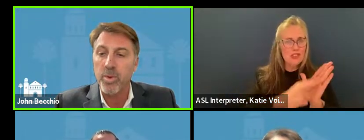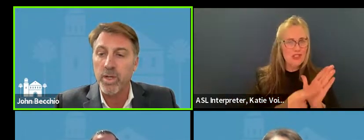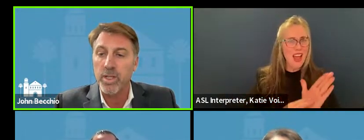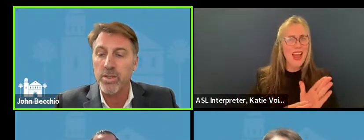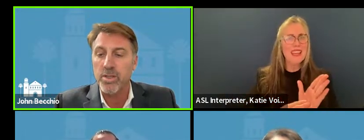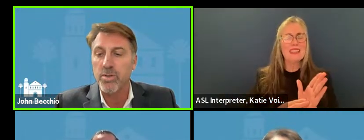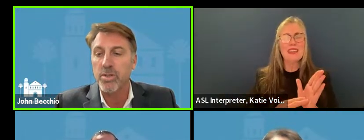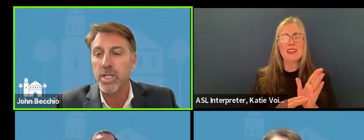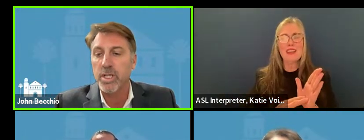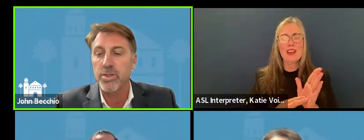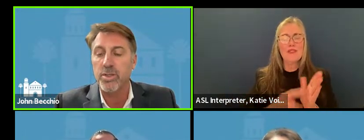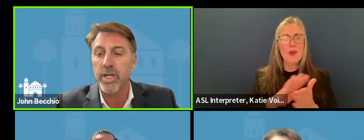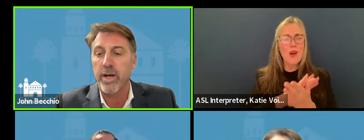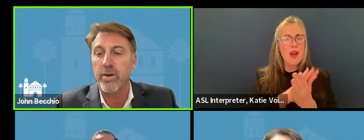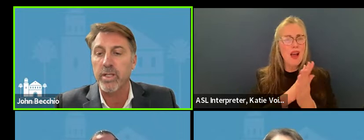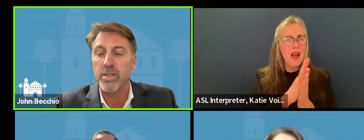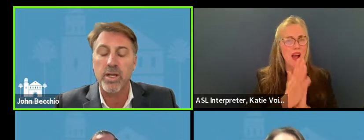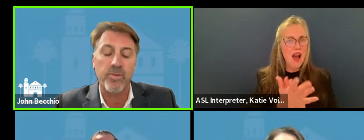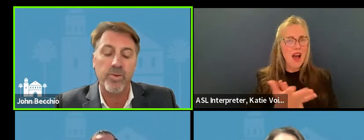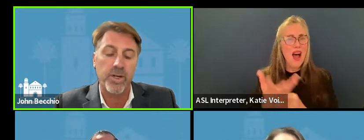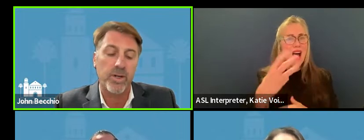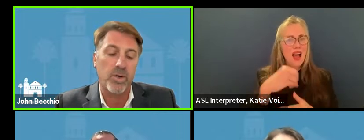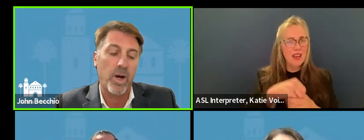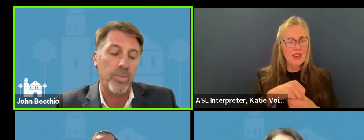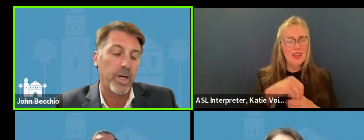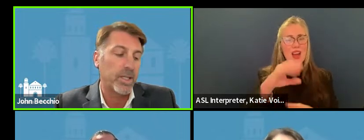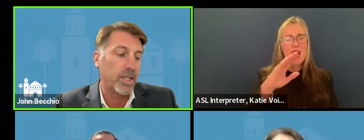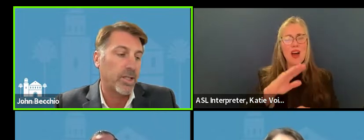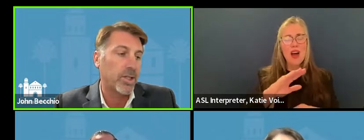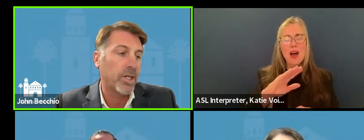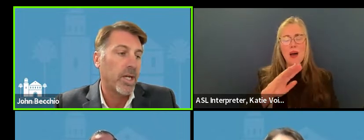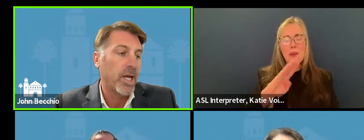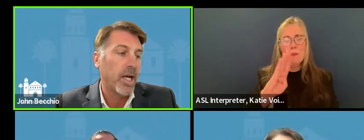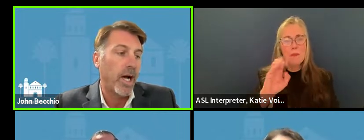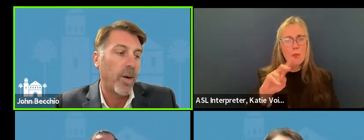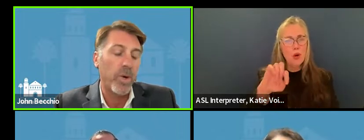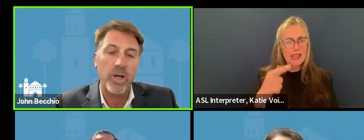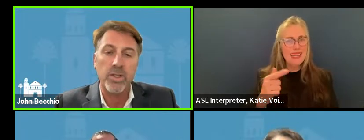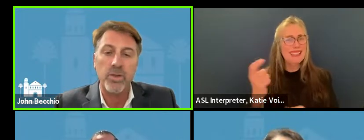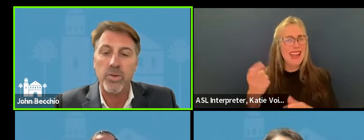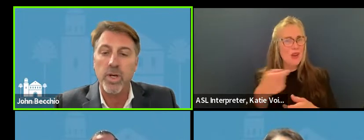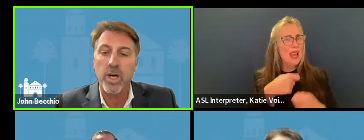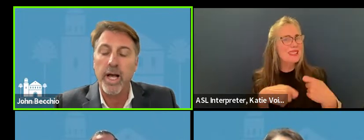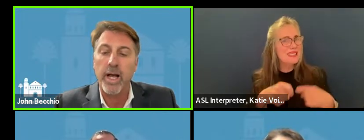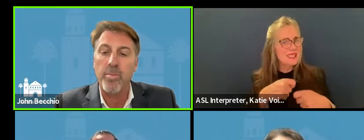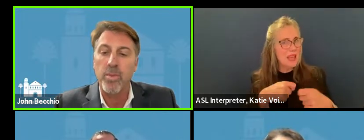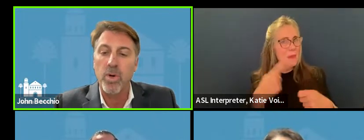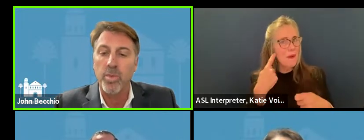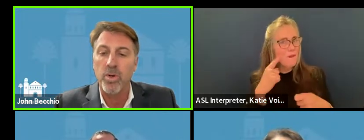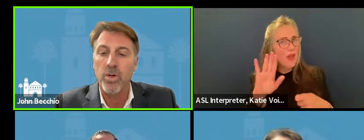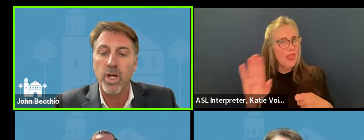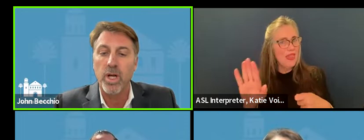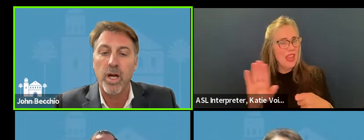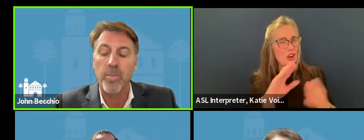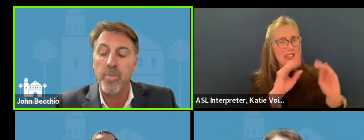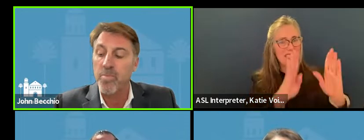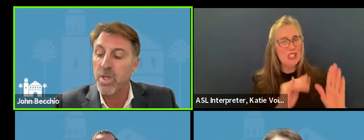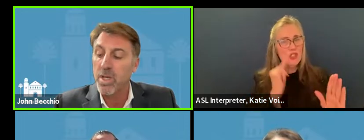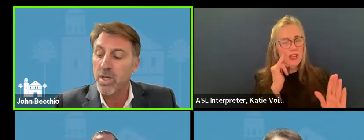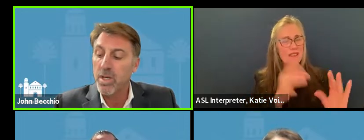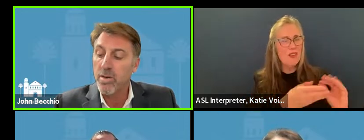onboarding paperwork. These are student teachers who now can sub for their cooperating teacher. We also had a mobile